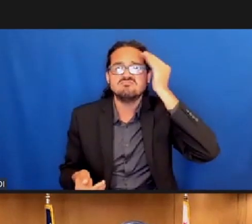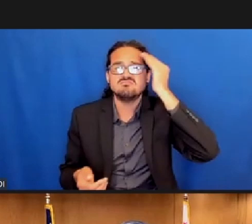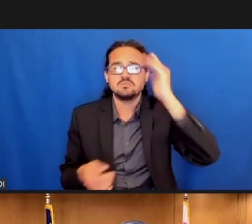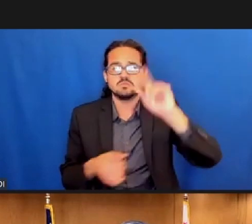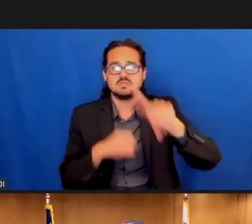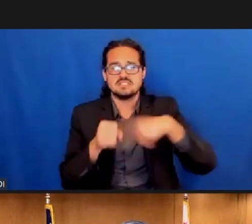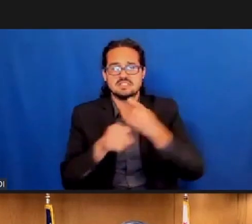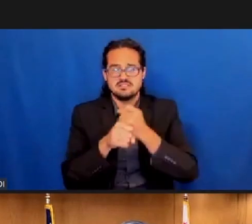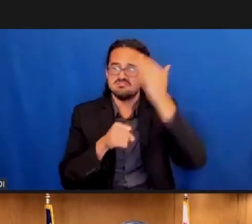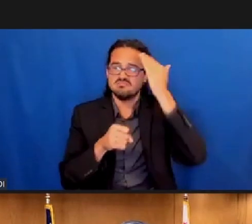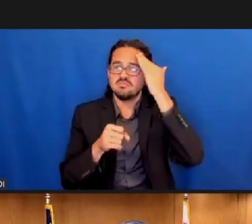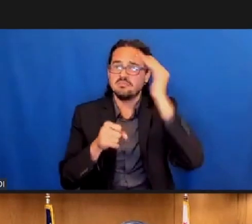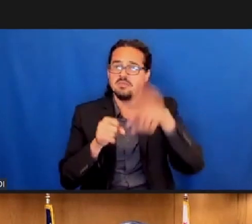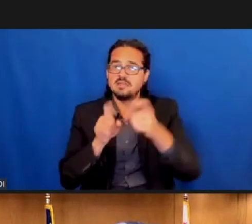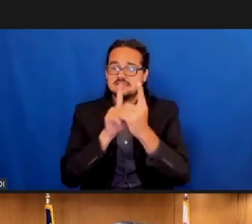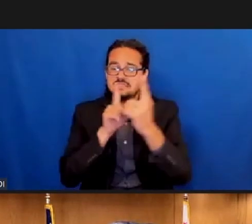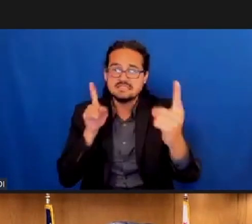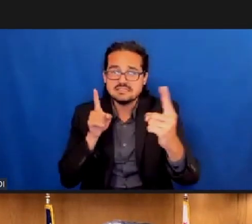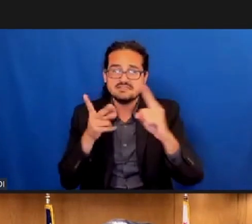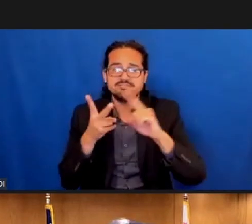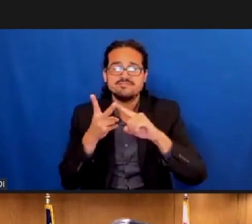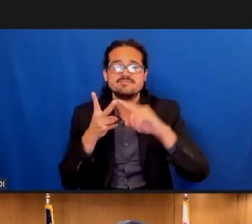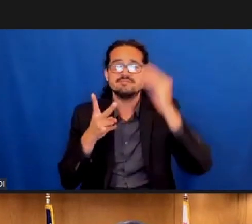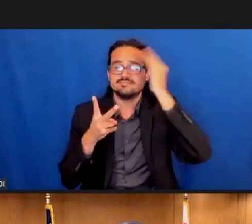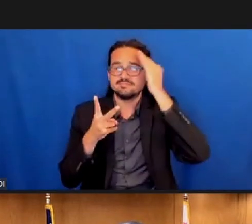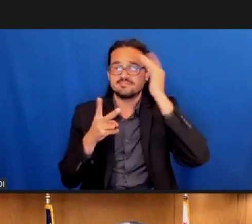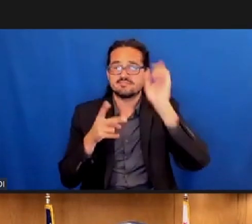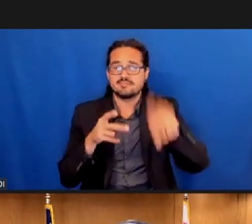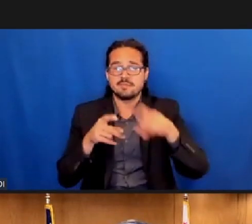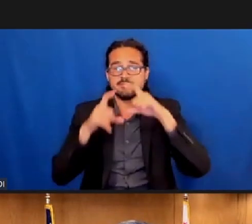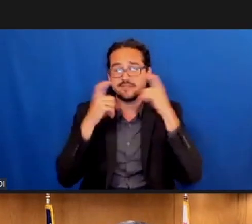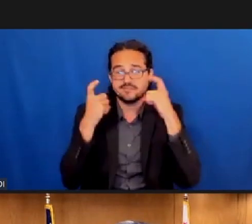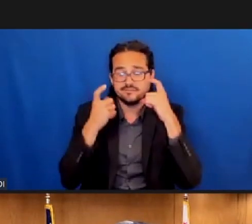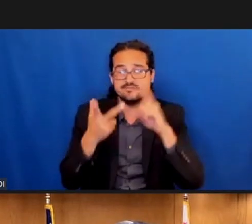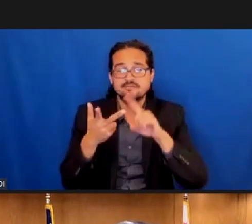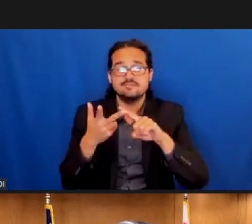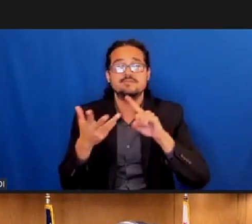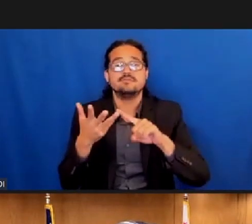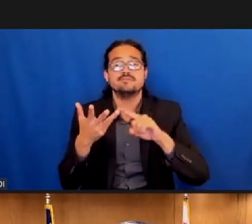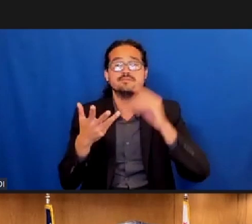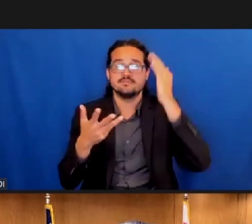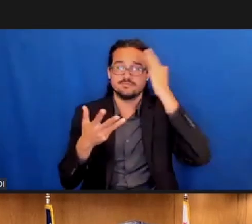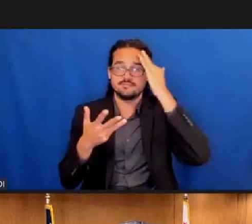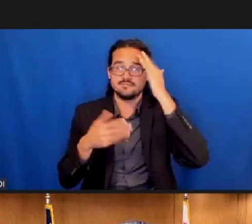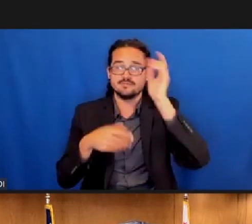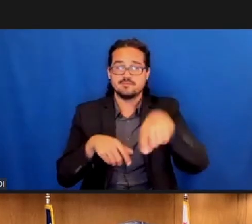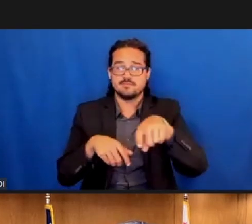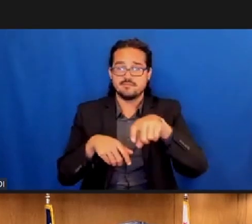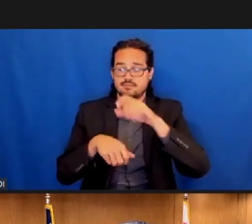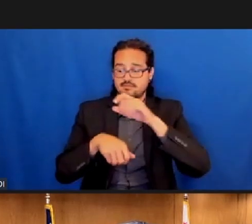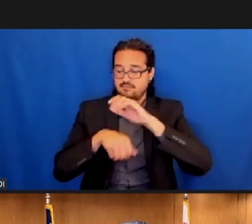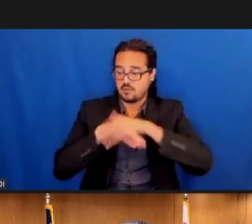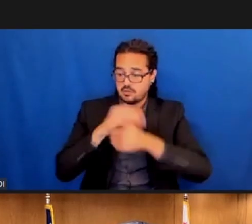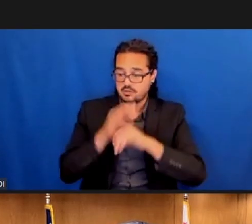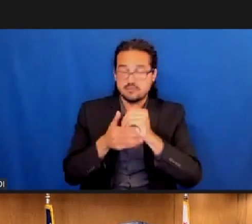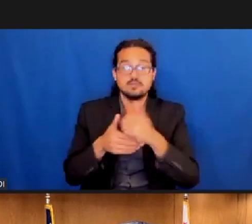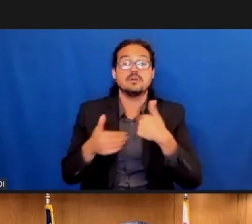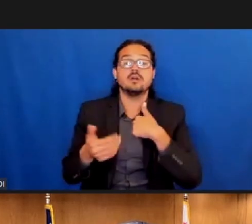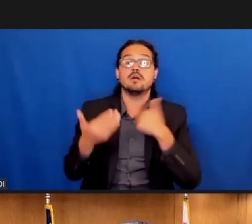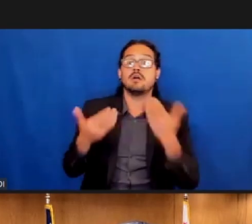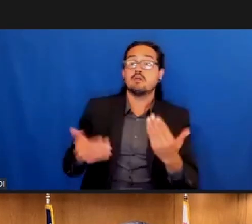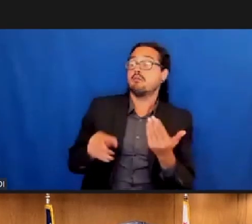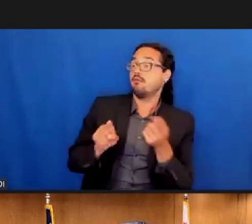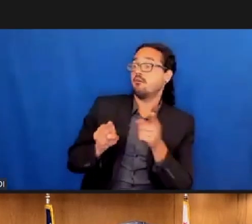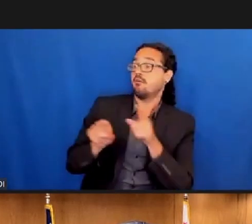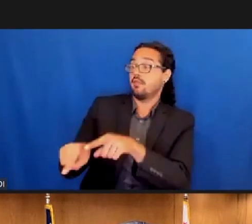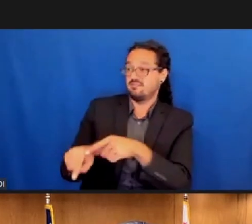indoors. We understand our own personal risk based on age and other factors, chronic medical conditions, et cetera. We understand